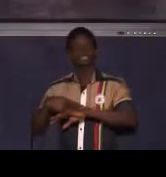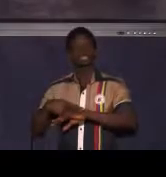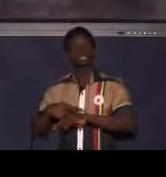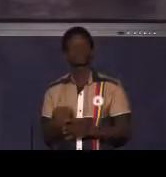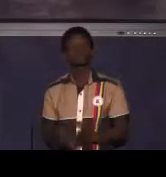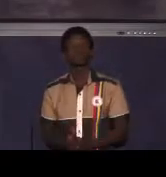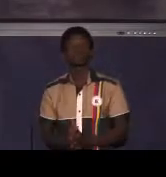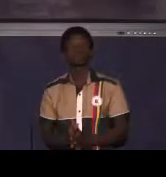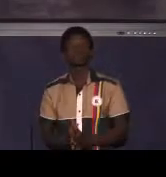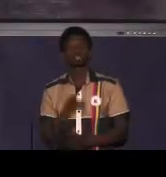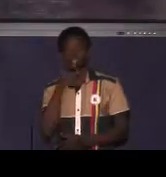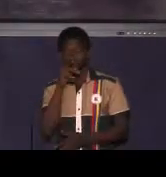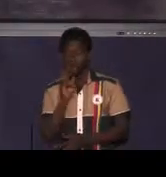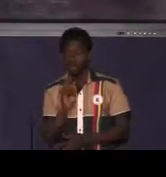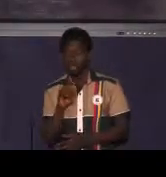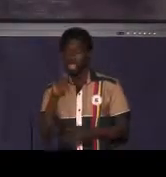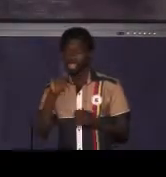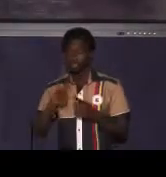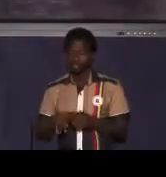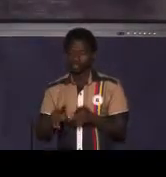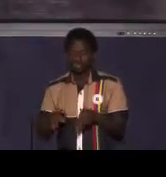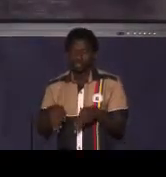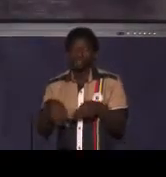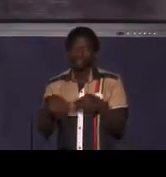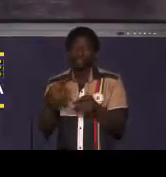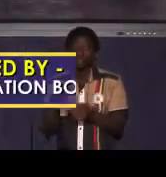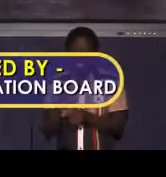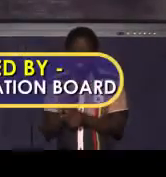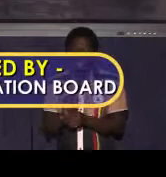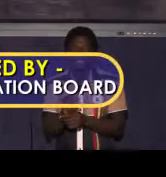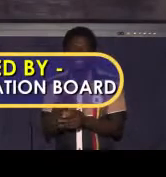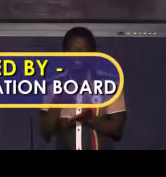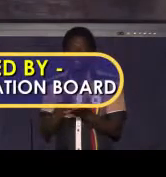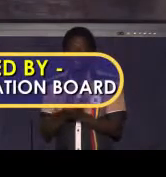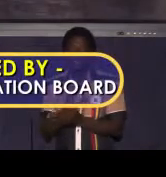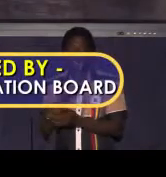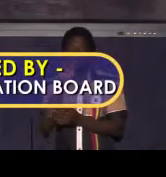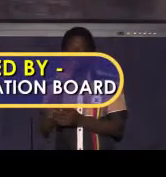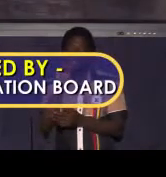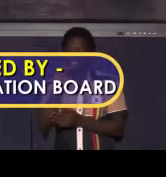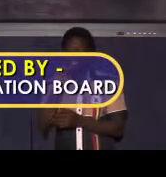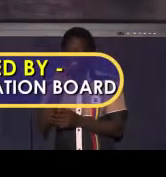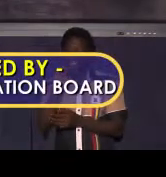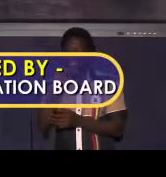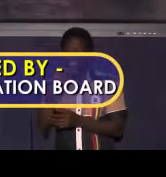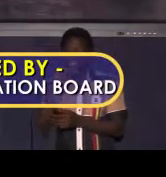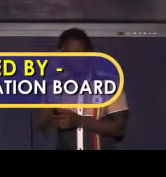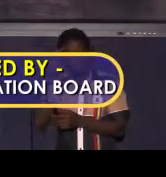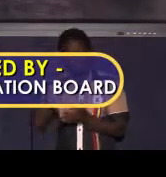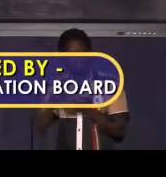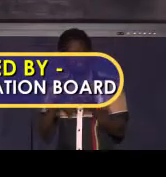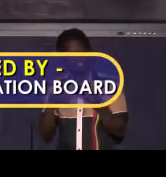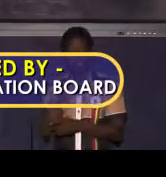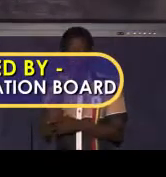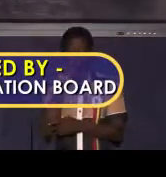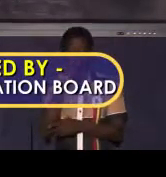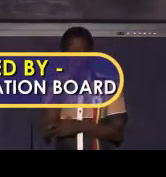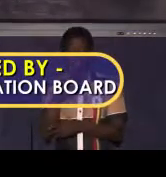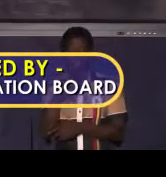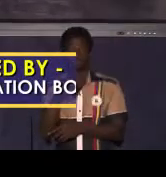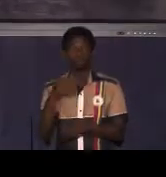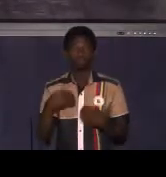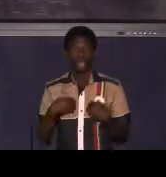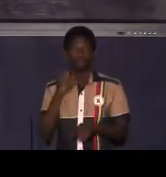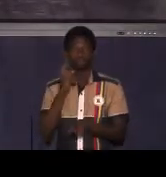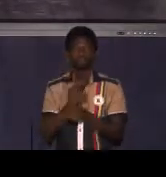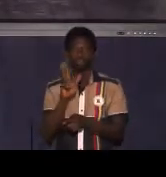time. You are to supply the appropriate question tags for these statements. You